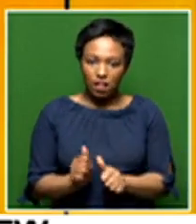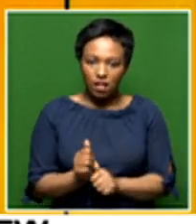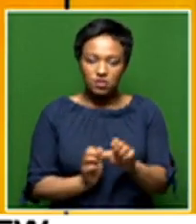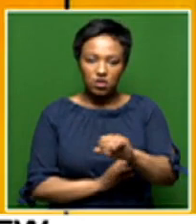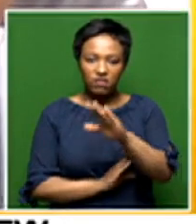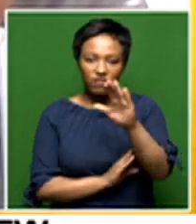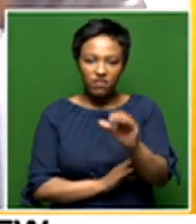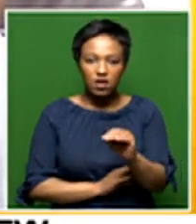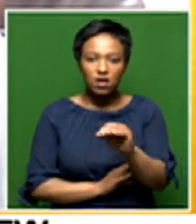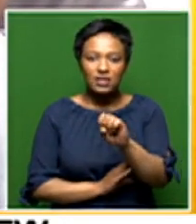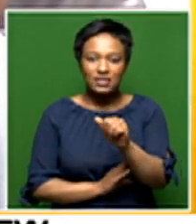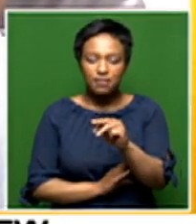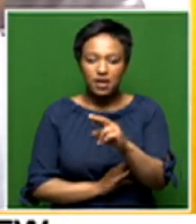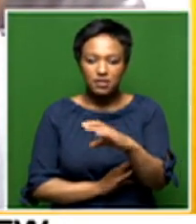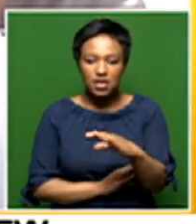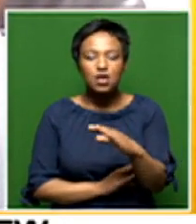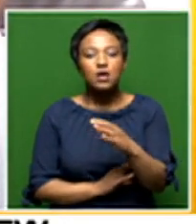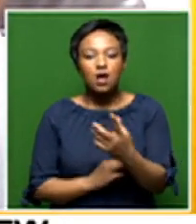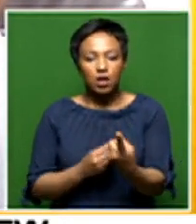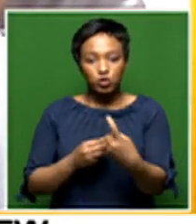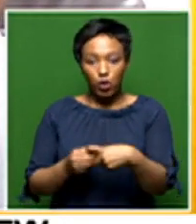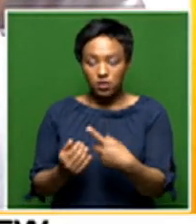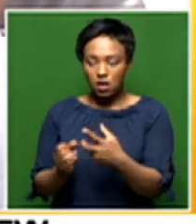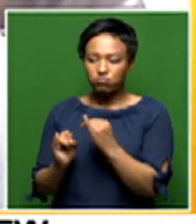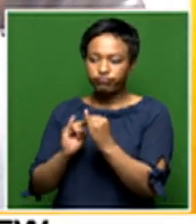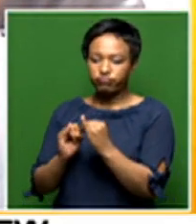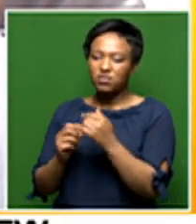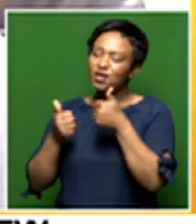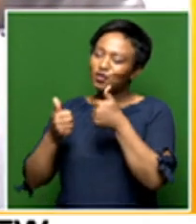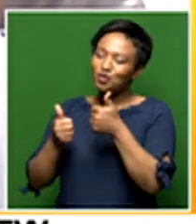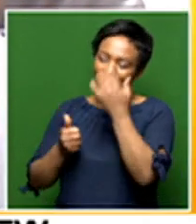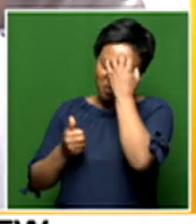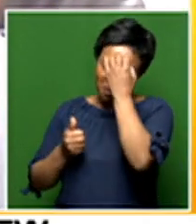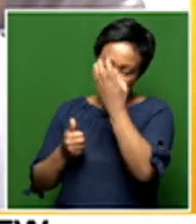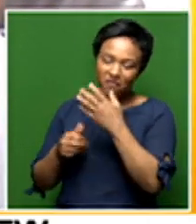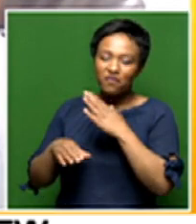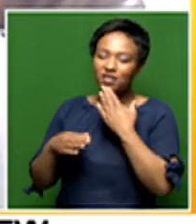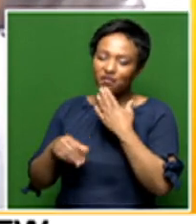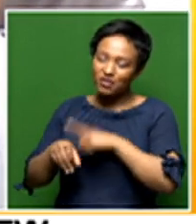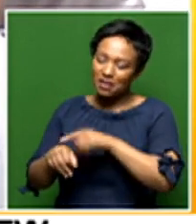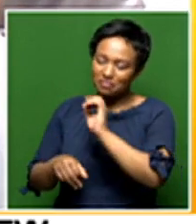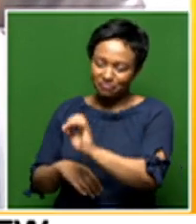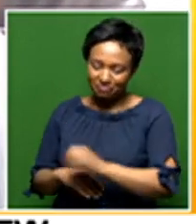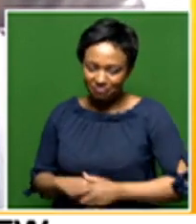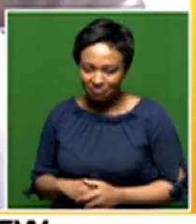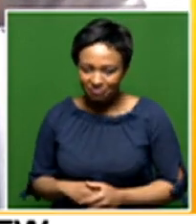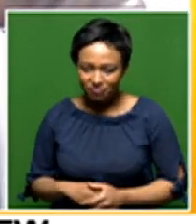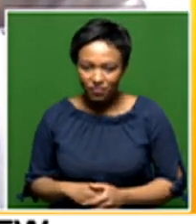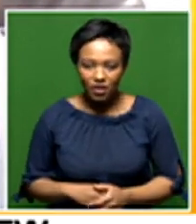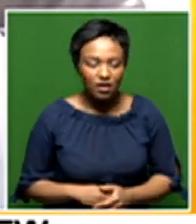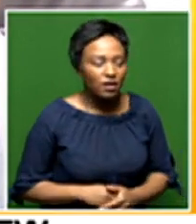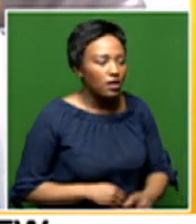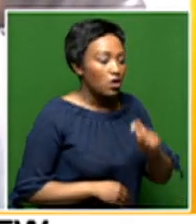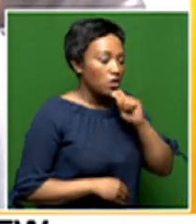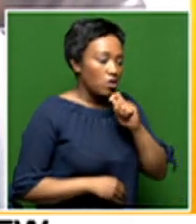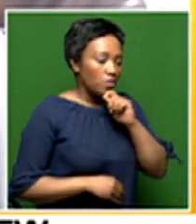Council, joins us now to talk a little bit more about this. Great to have you, Prof. Thanks very much for your time. Good morning,